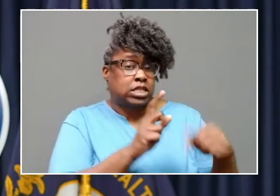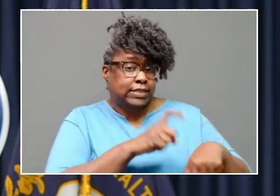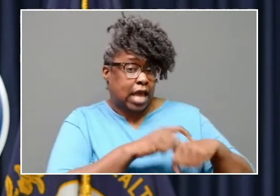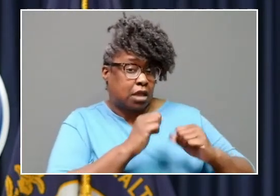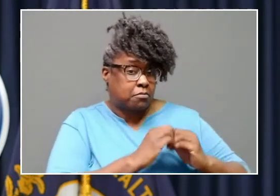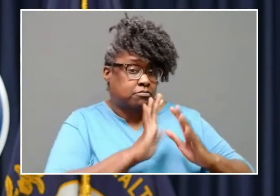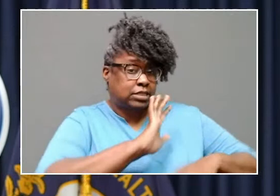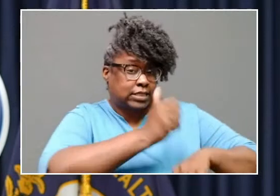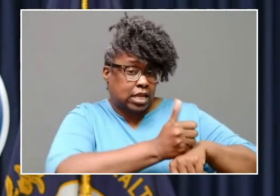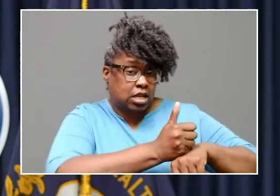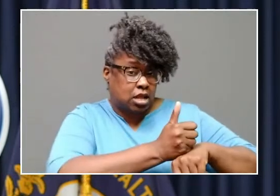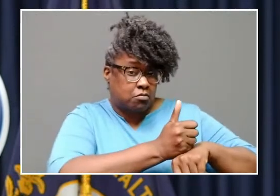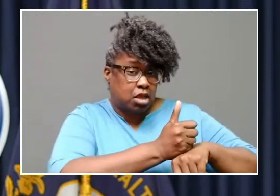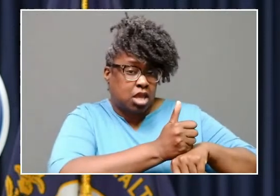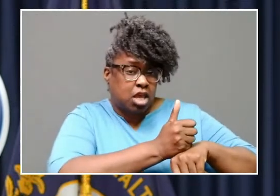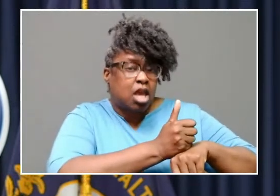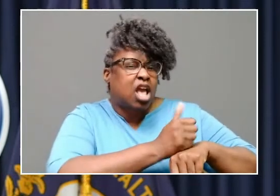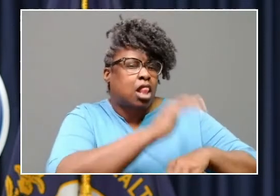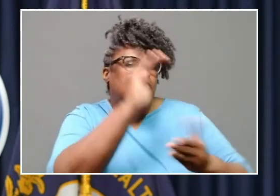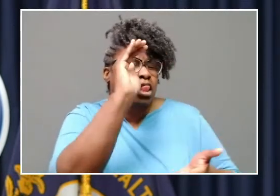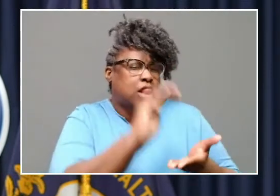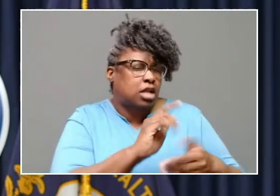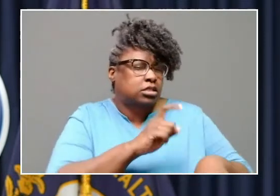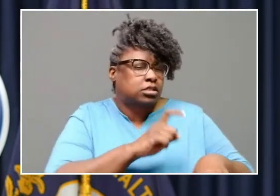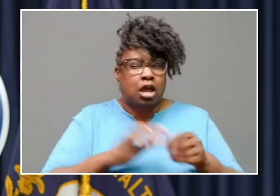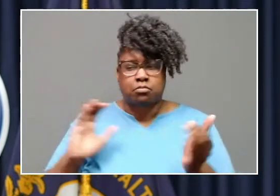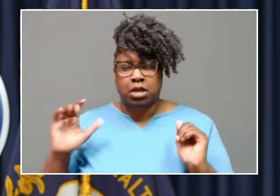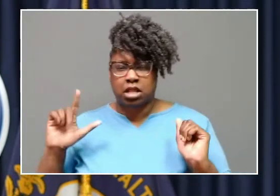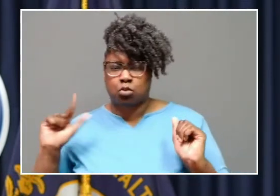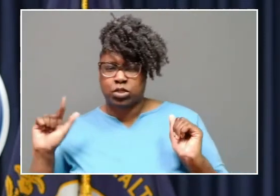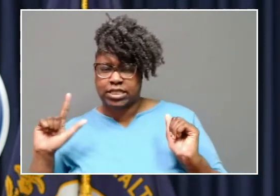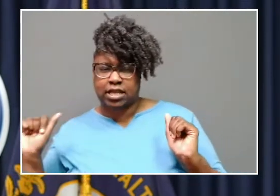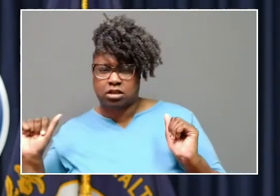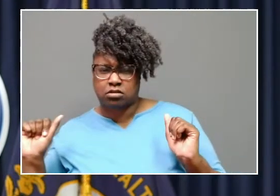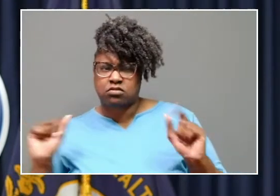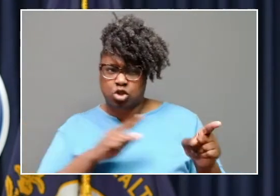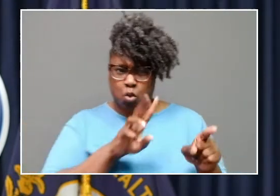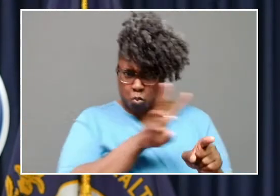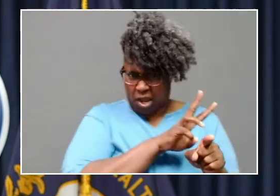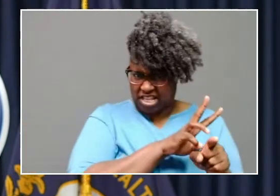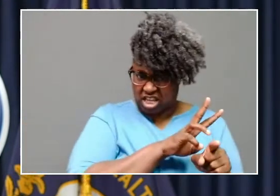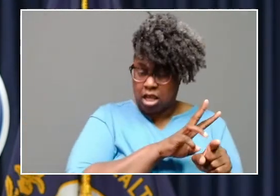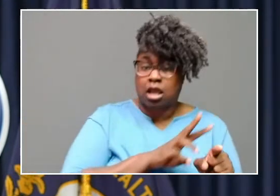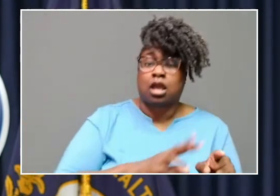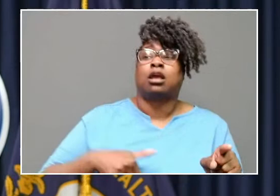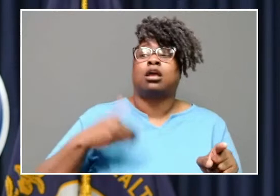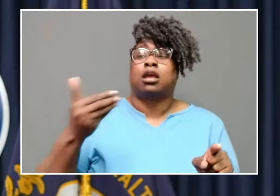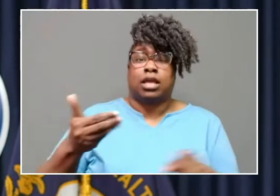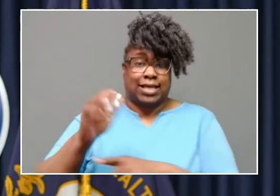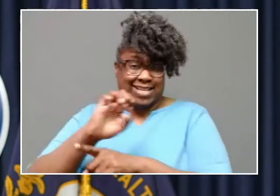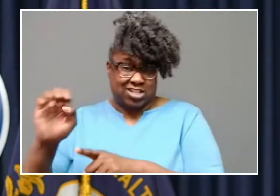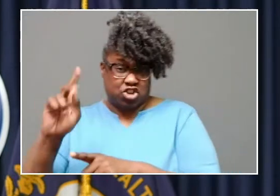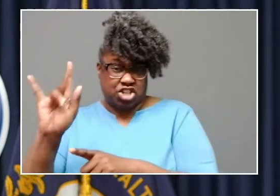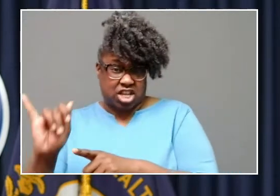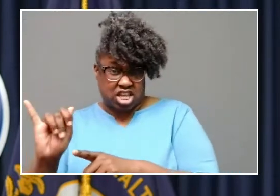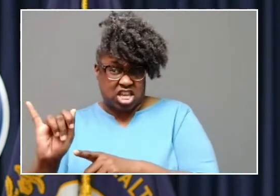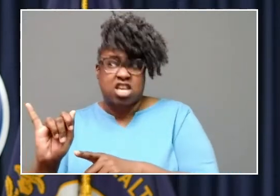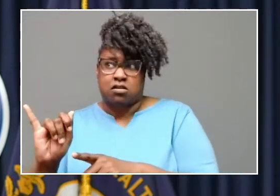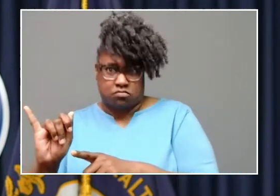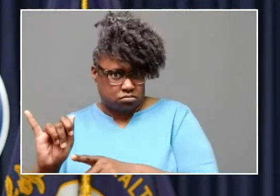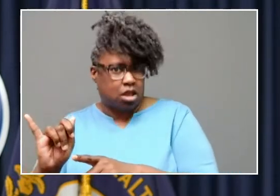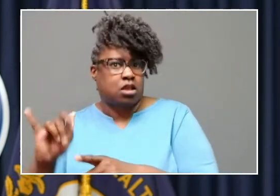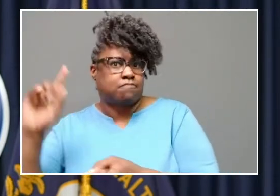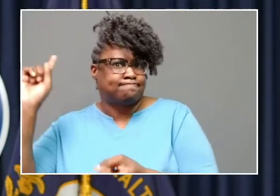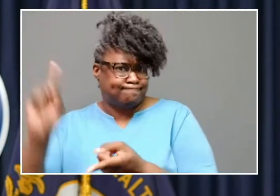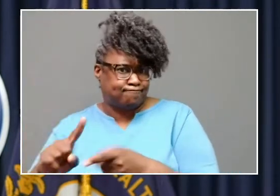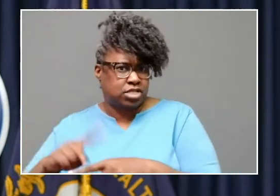Louisiana, but we did it a lot faster in Eastern Kentucky. We want, no matter where that next natural disaster is and no matter what state, for them to have